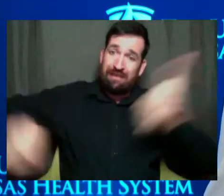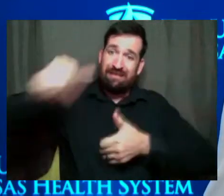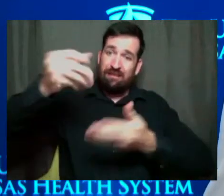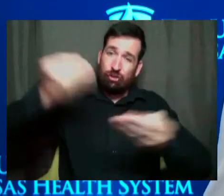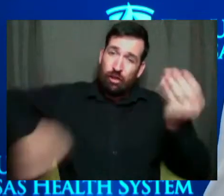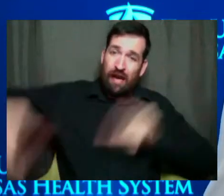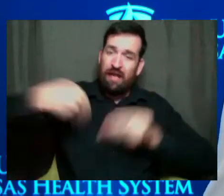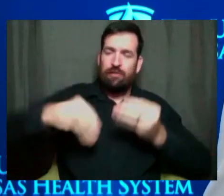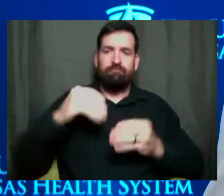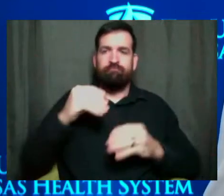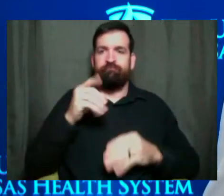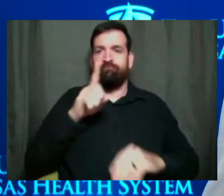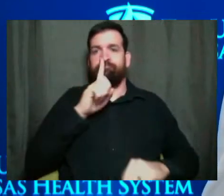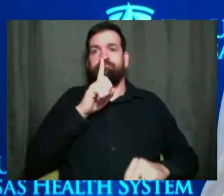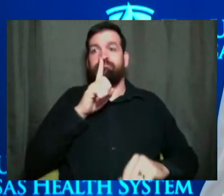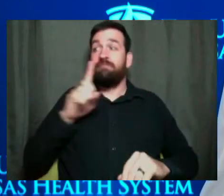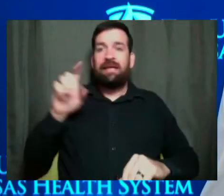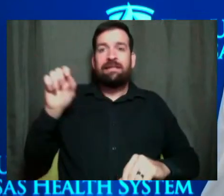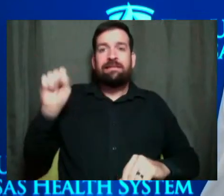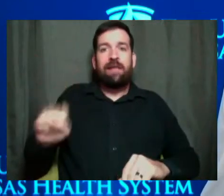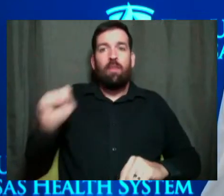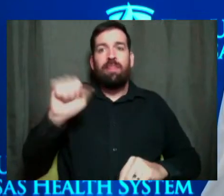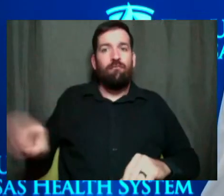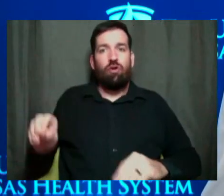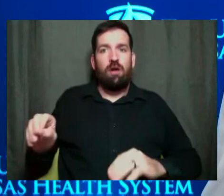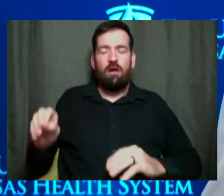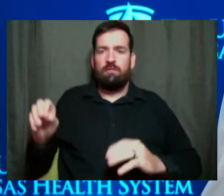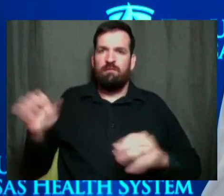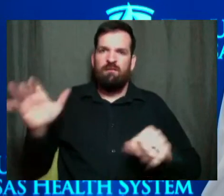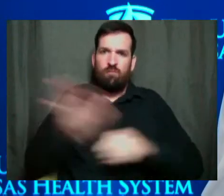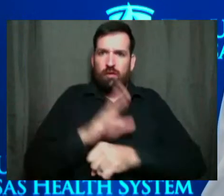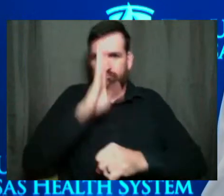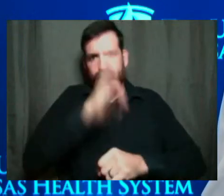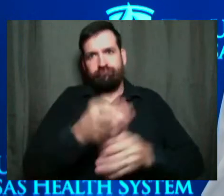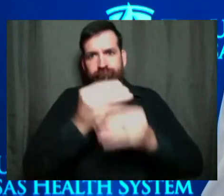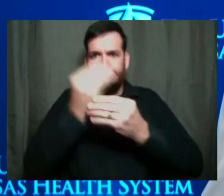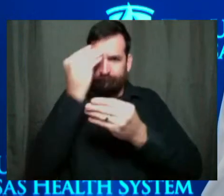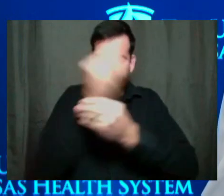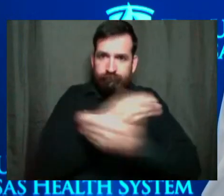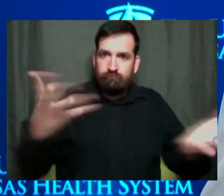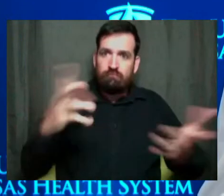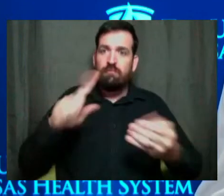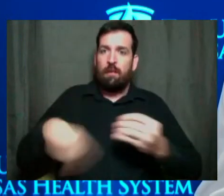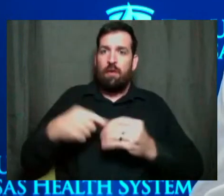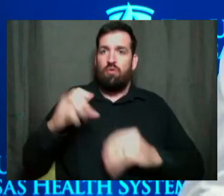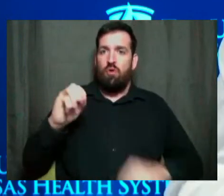completely transparent about the spread of Omicron and about the sharing the